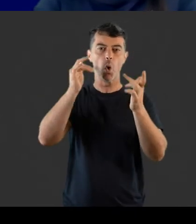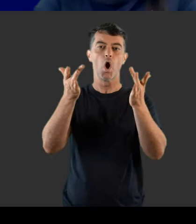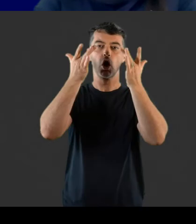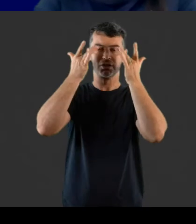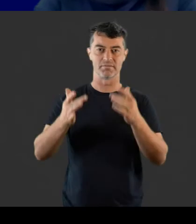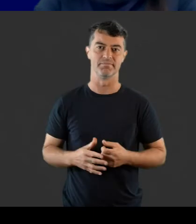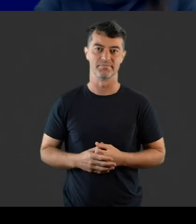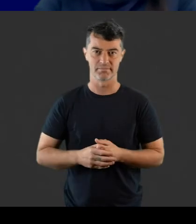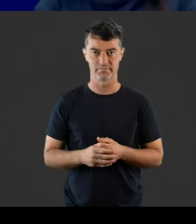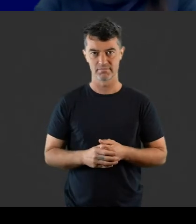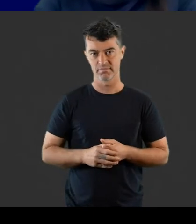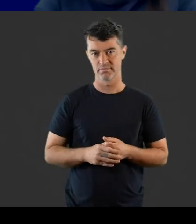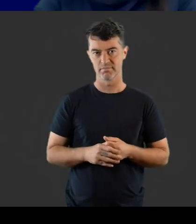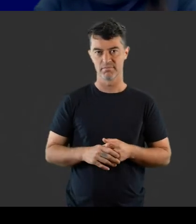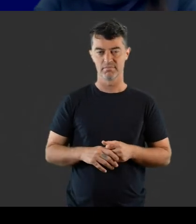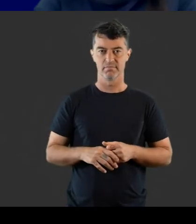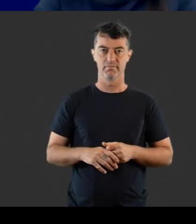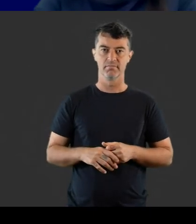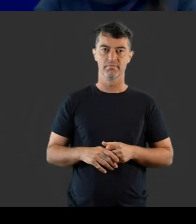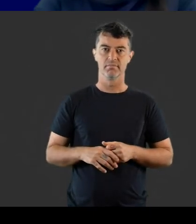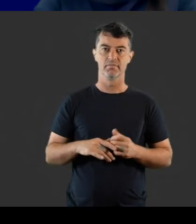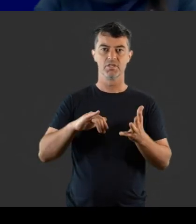with glasses or contact lenses.